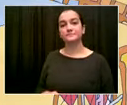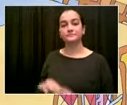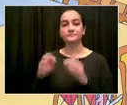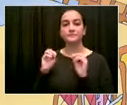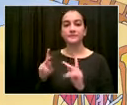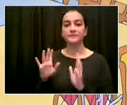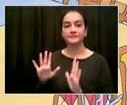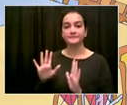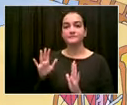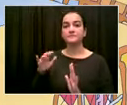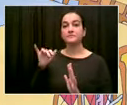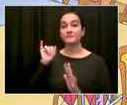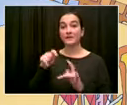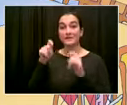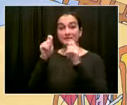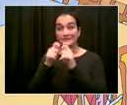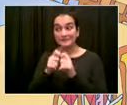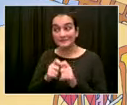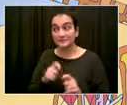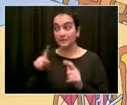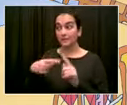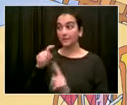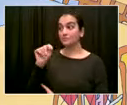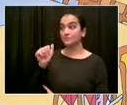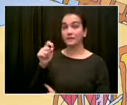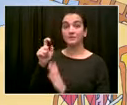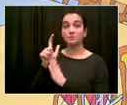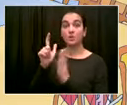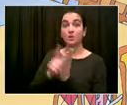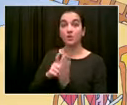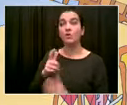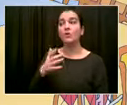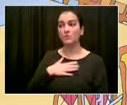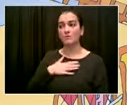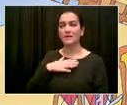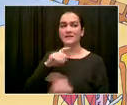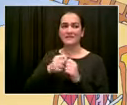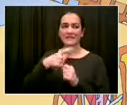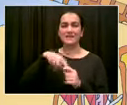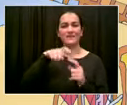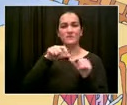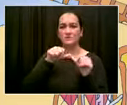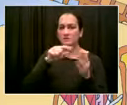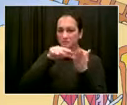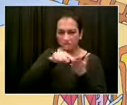important. I said in the State of the City, beginning of this year, you know, my vision for the